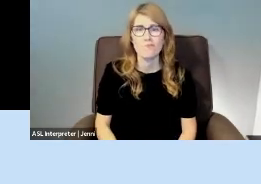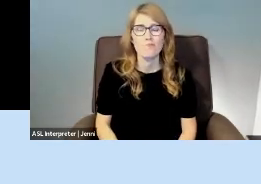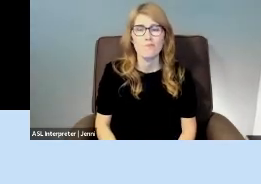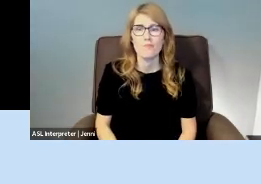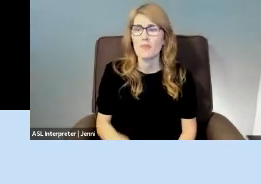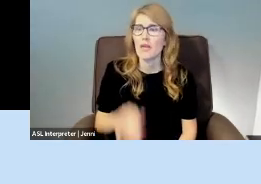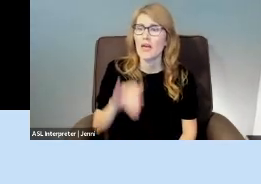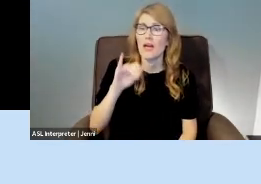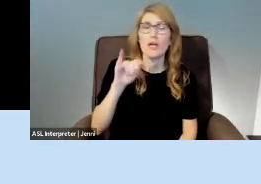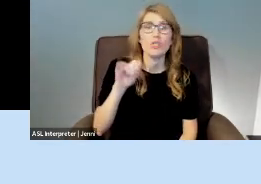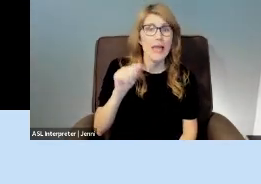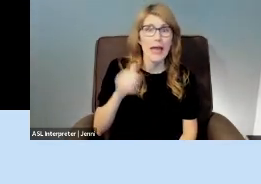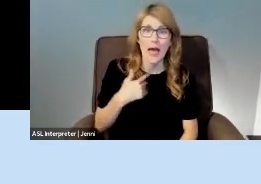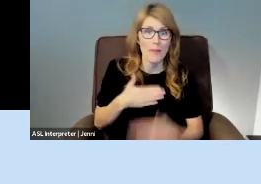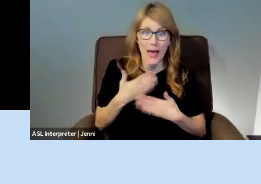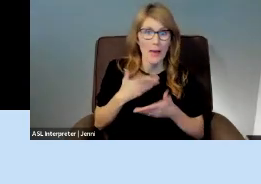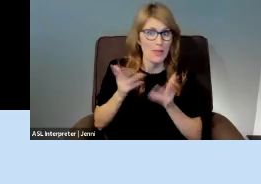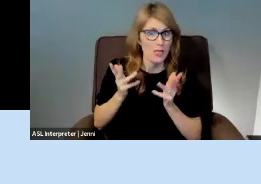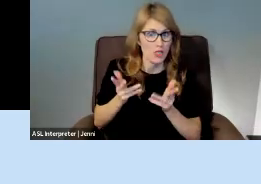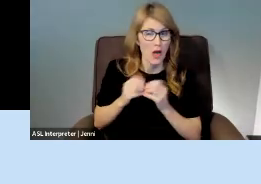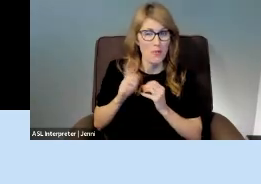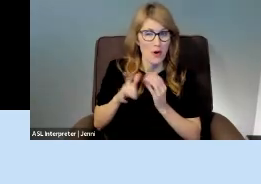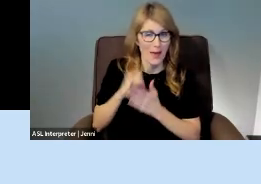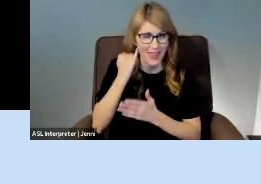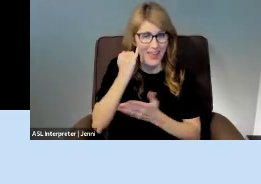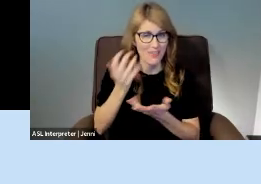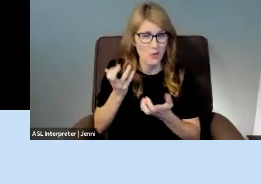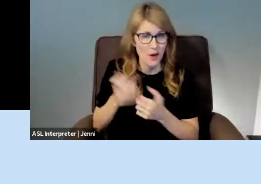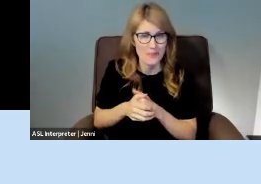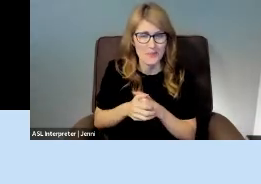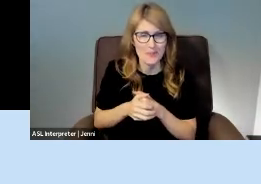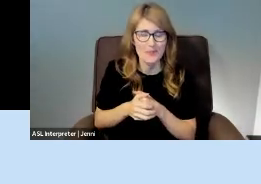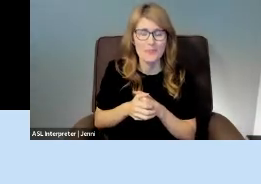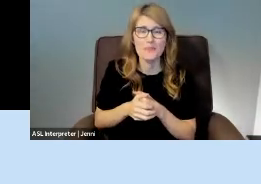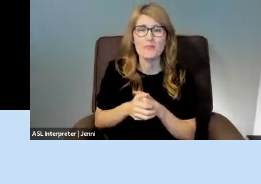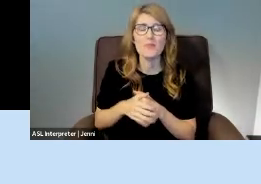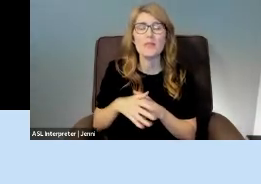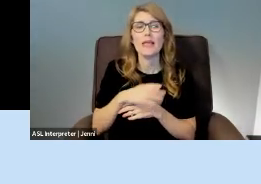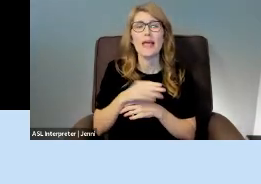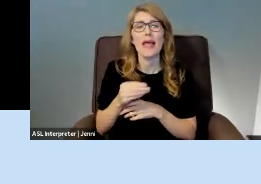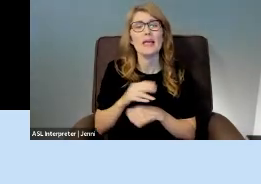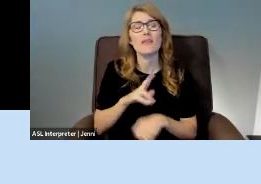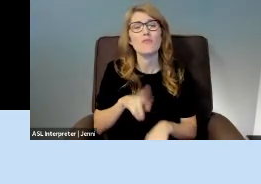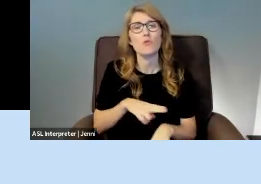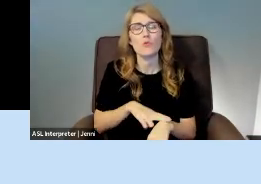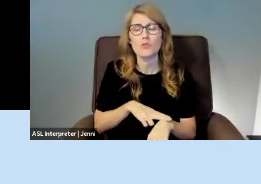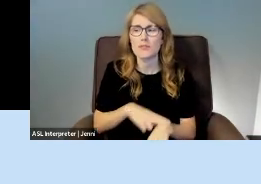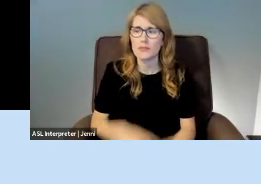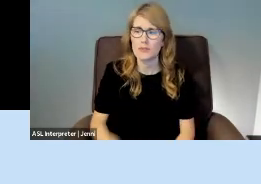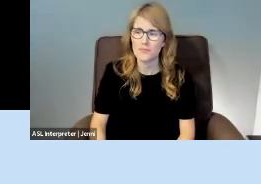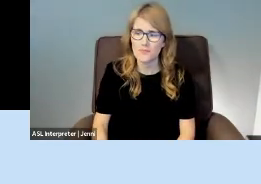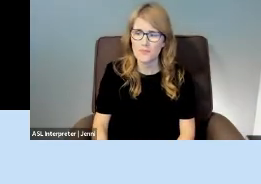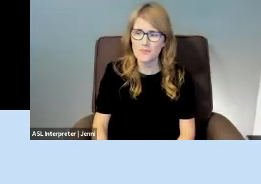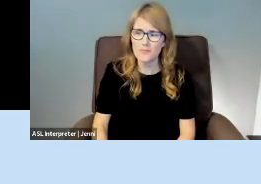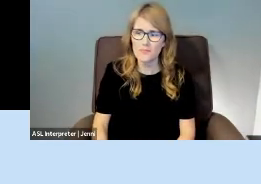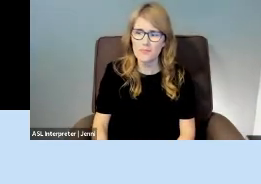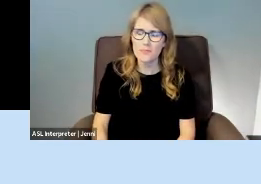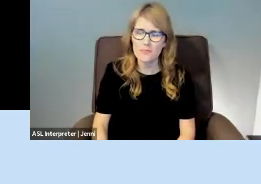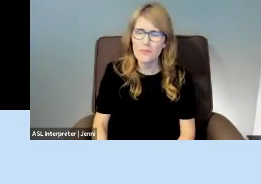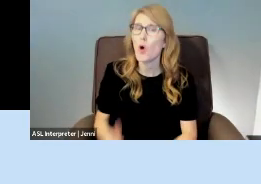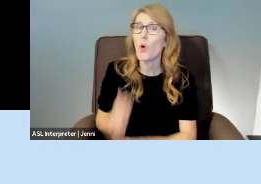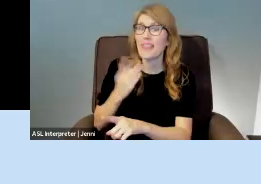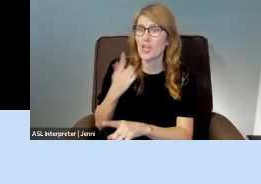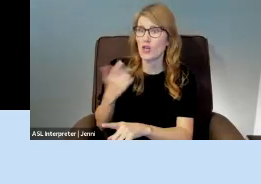and Jana, I'm happy to talk more about that if you want. And then, of course, thank you, Sapna, for that